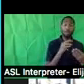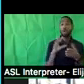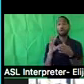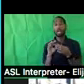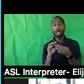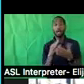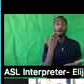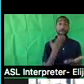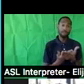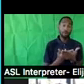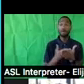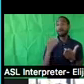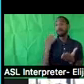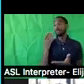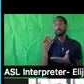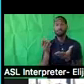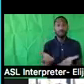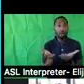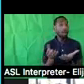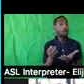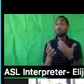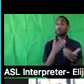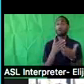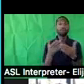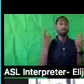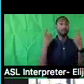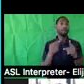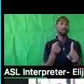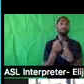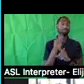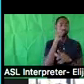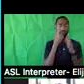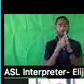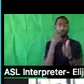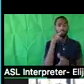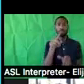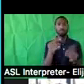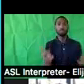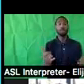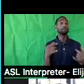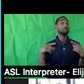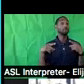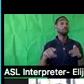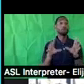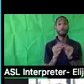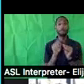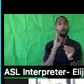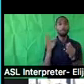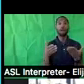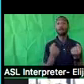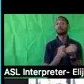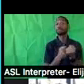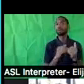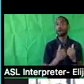validate, and process whatever may be present for you today. During the meeting, I'll be adding support by way